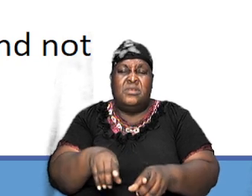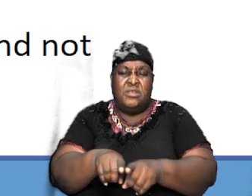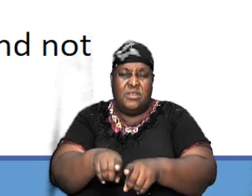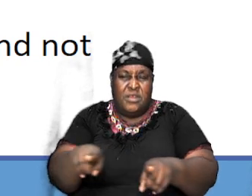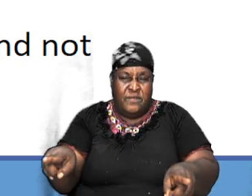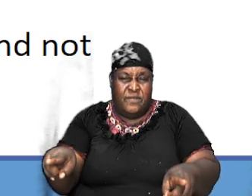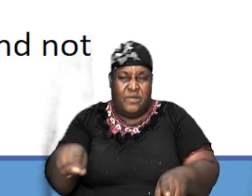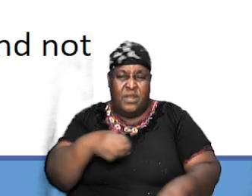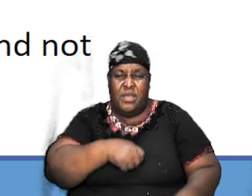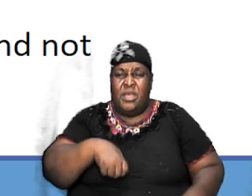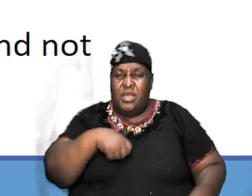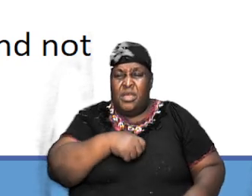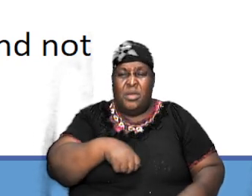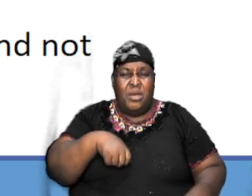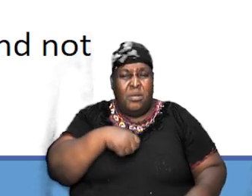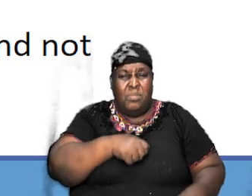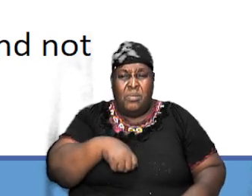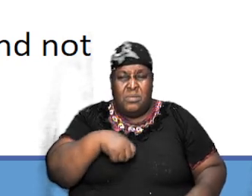apologetic,